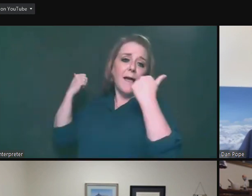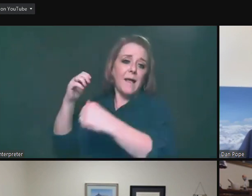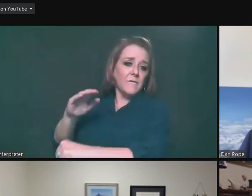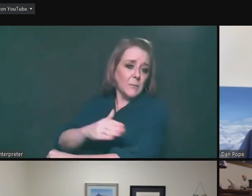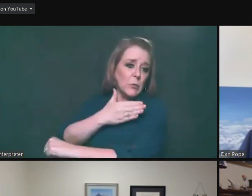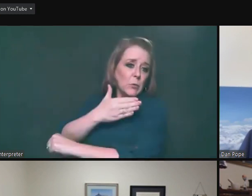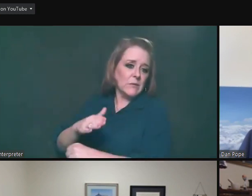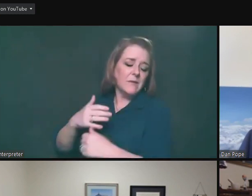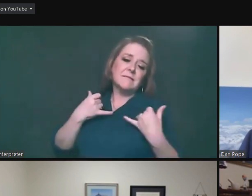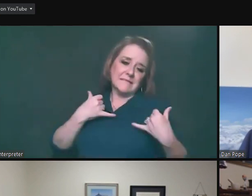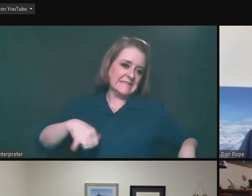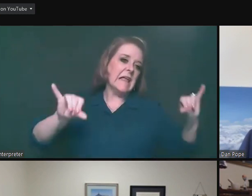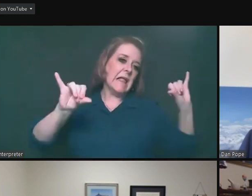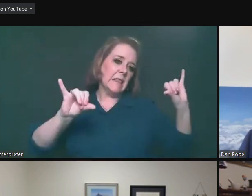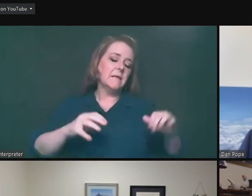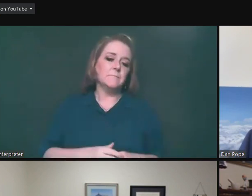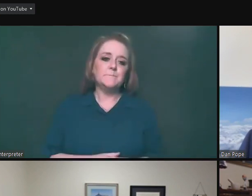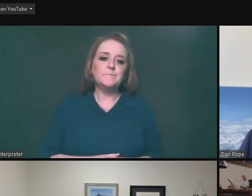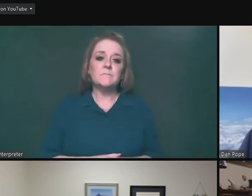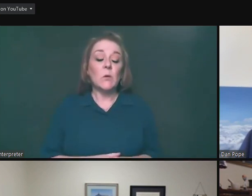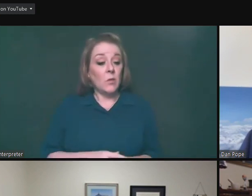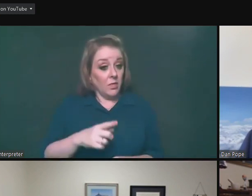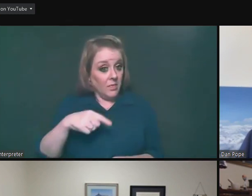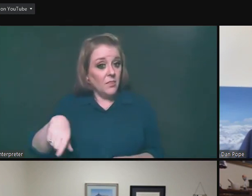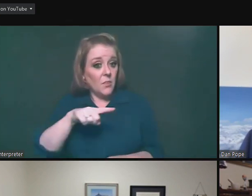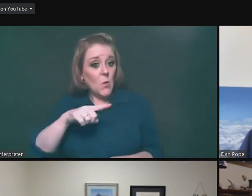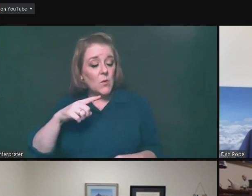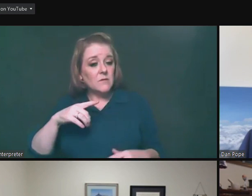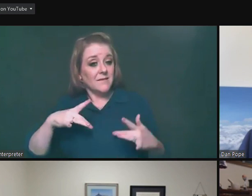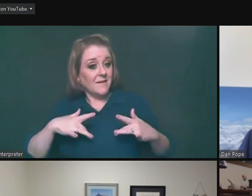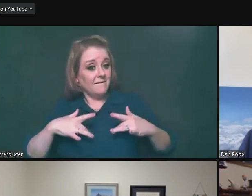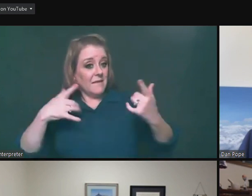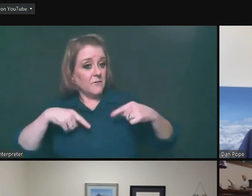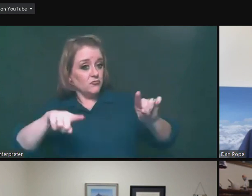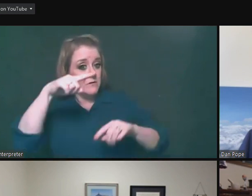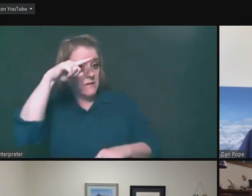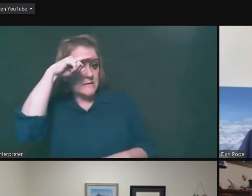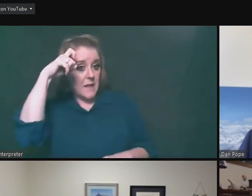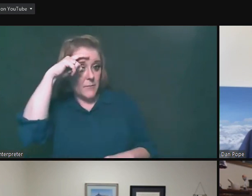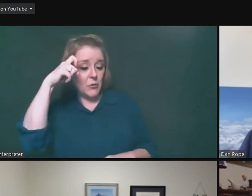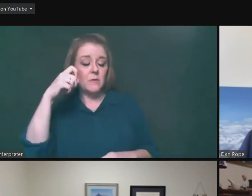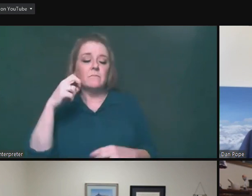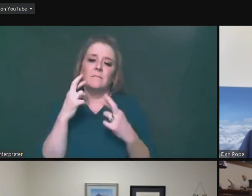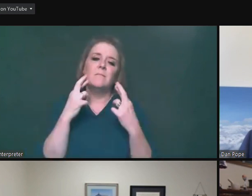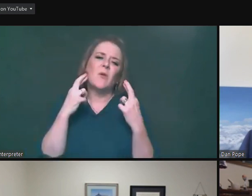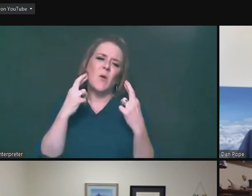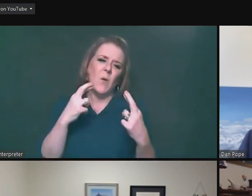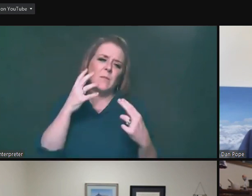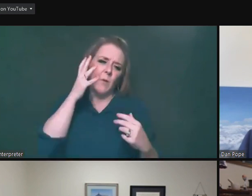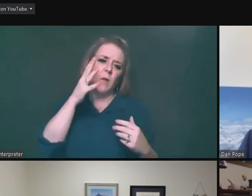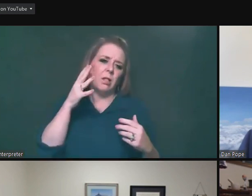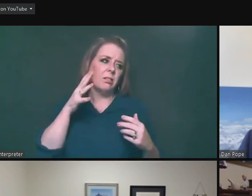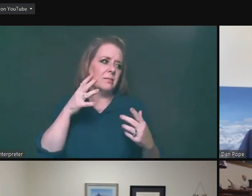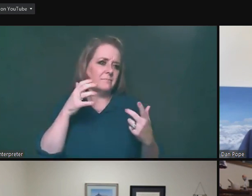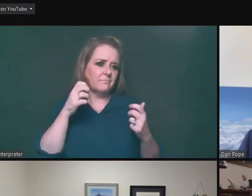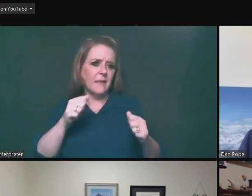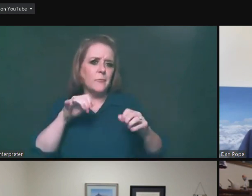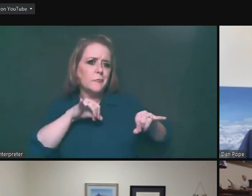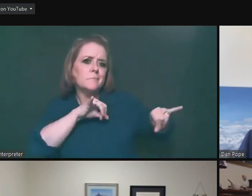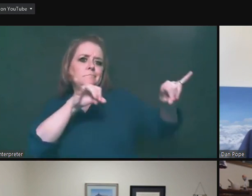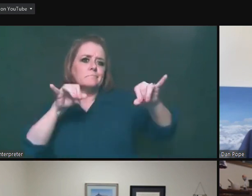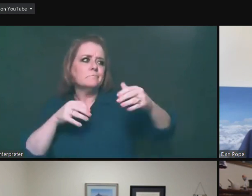presentations. So these are events that we hope that will happen throughout the community.